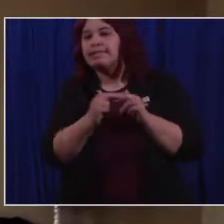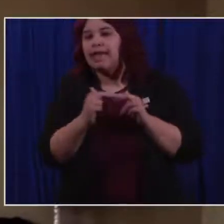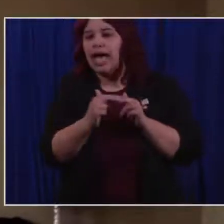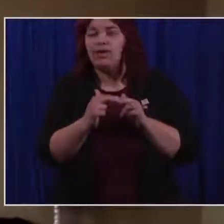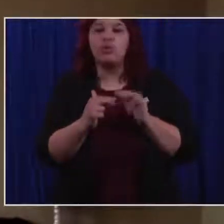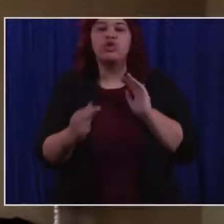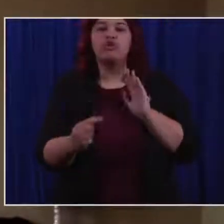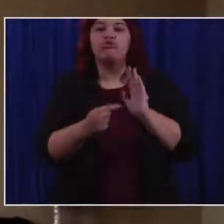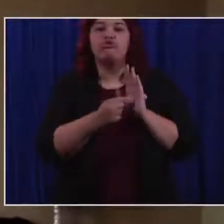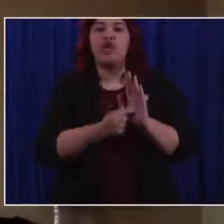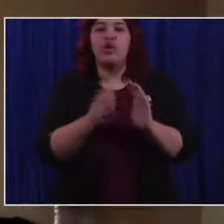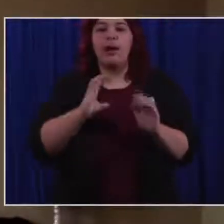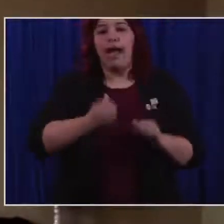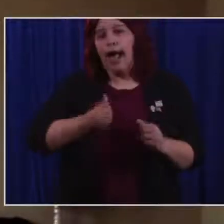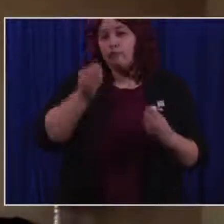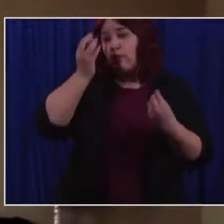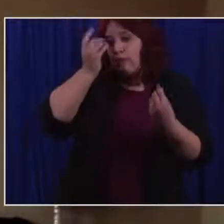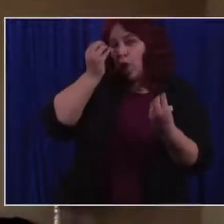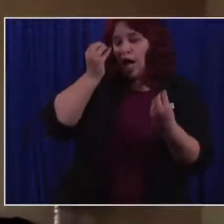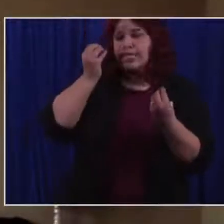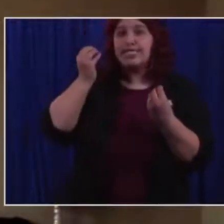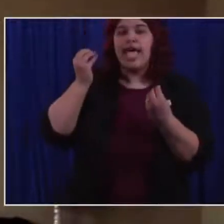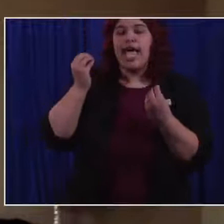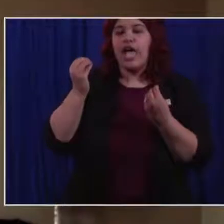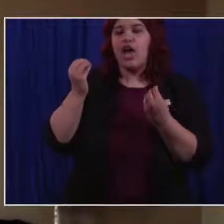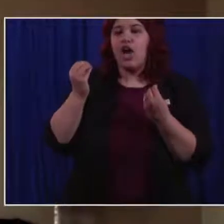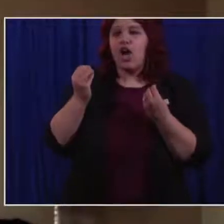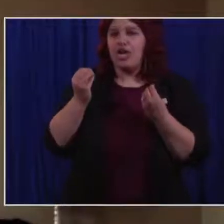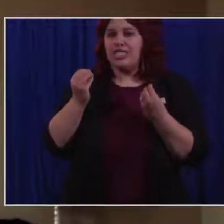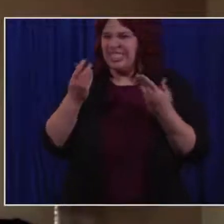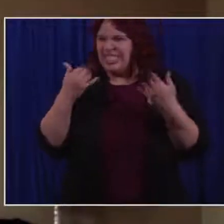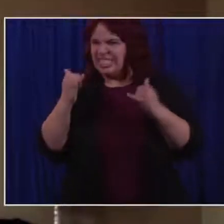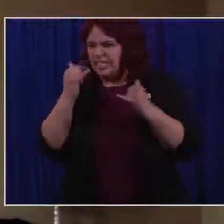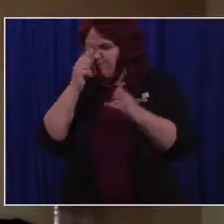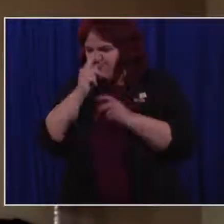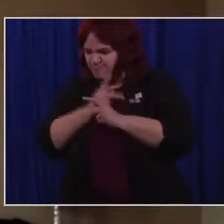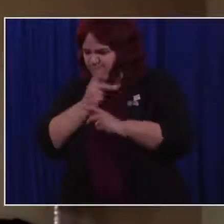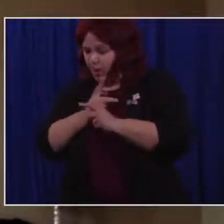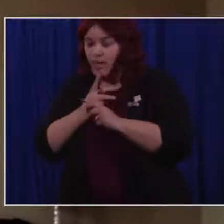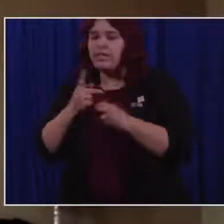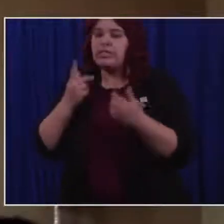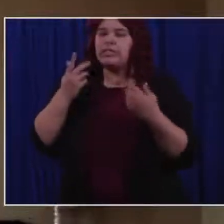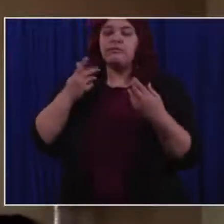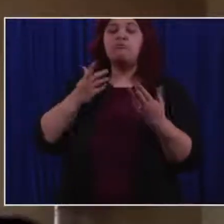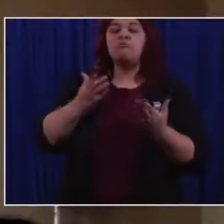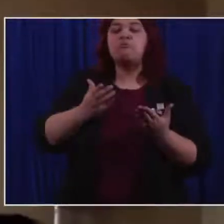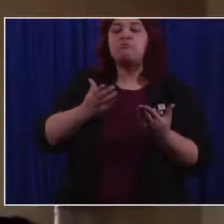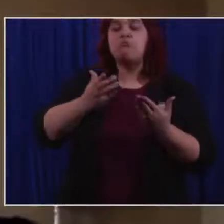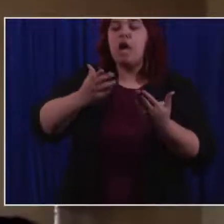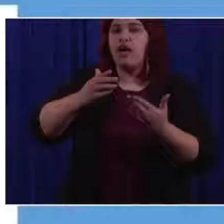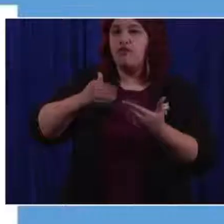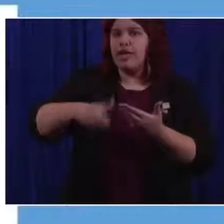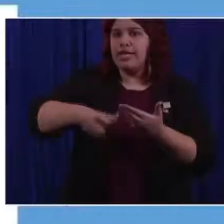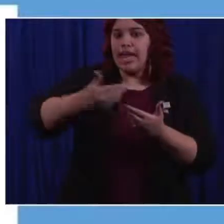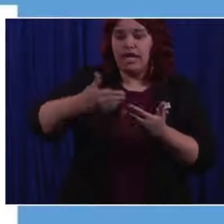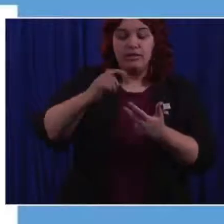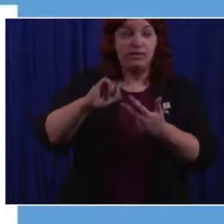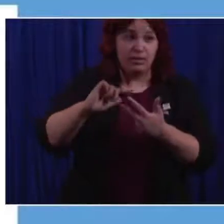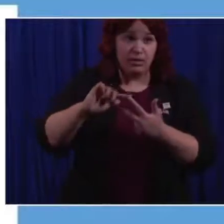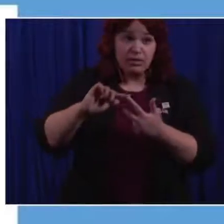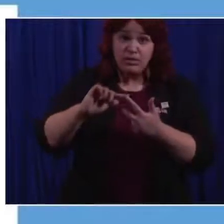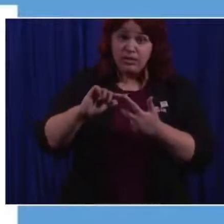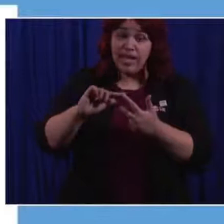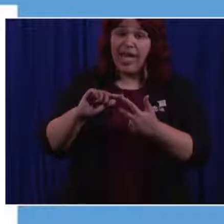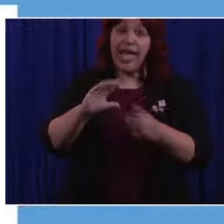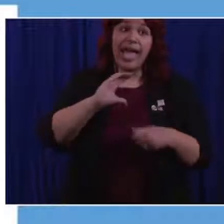early recommendations that we have out of the program. And they definitely hit on the key pillars